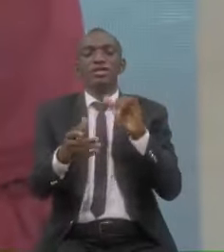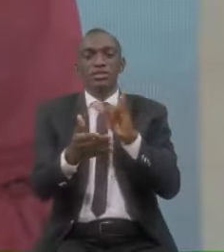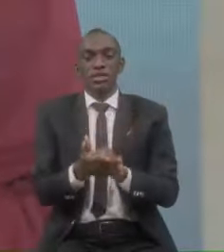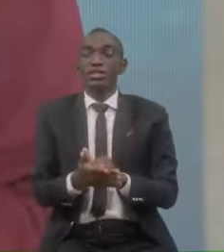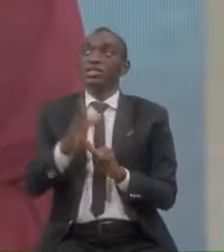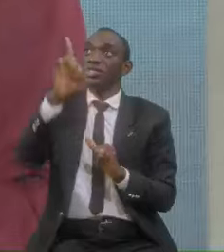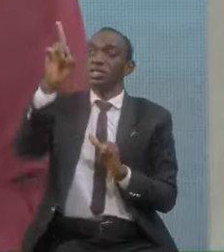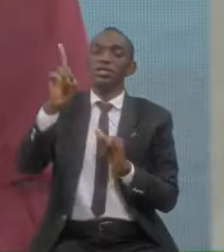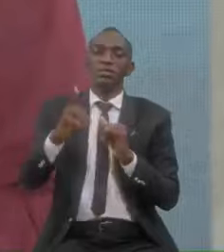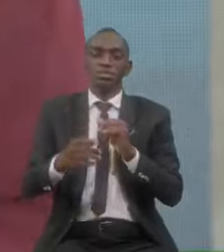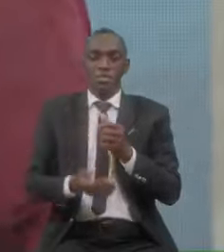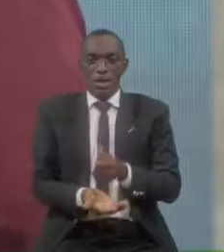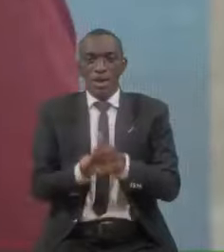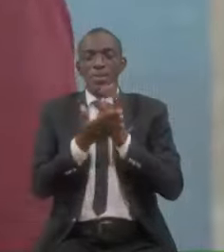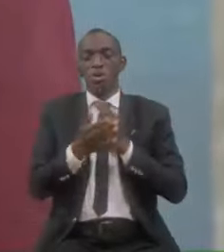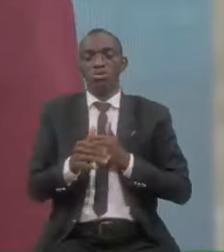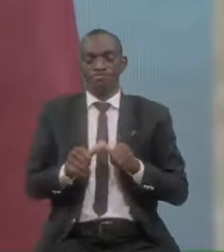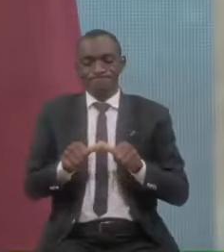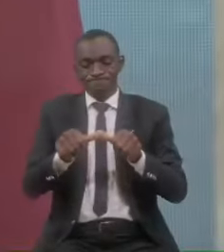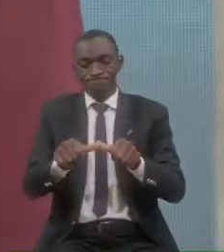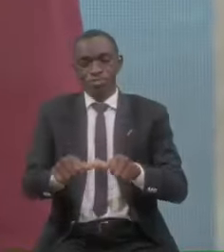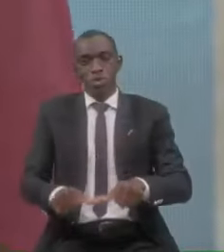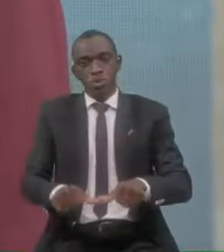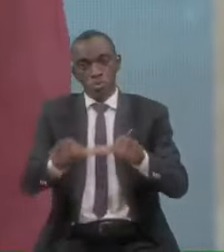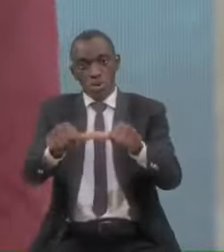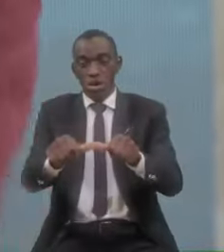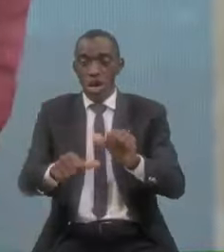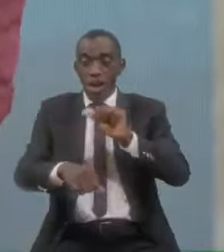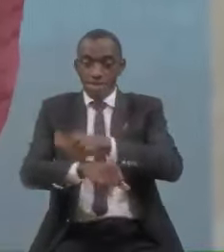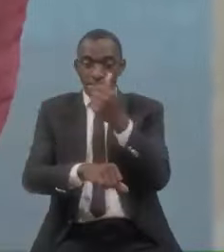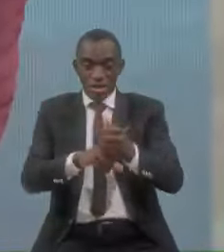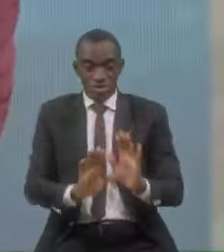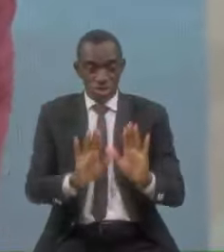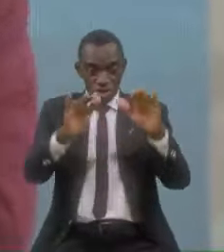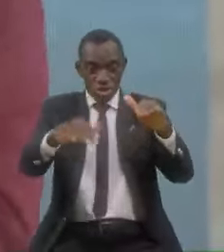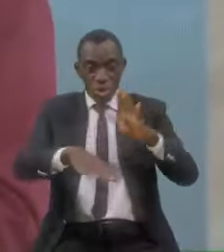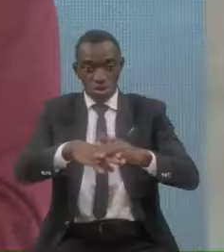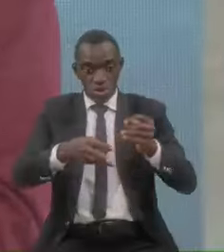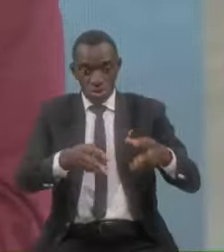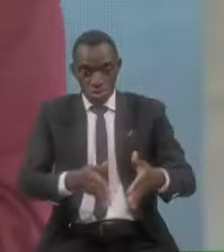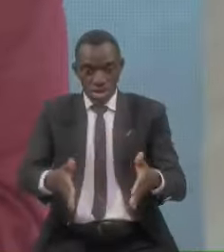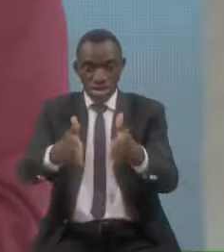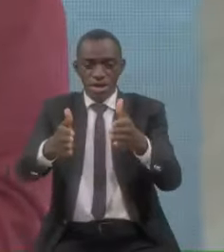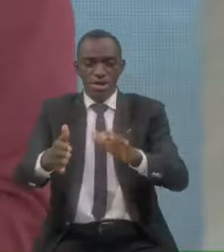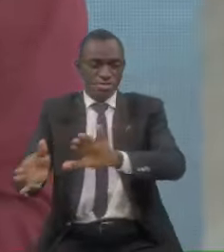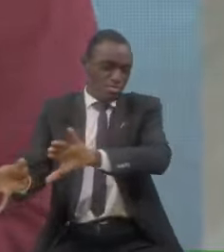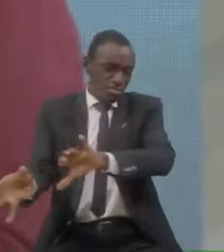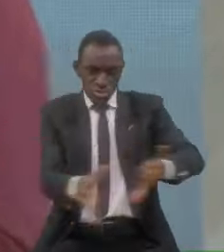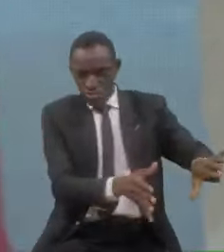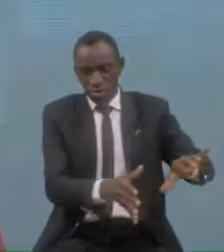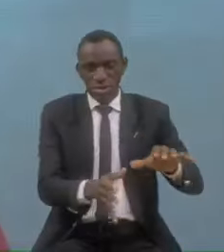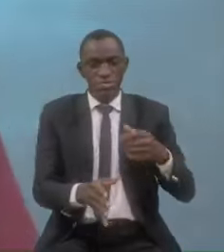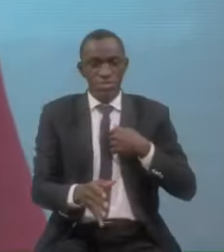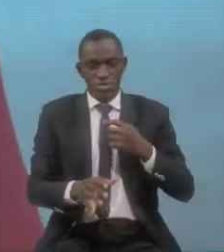us moving. Mountain on the way, move that mountain and move beyond the